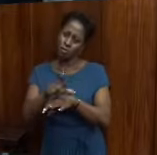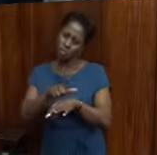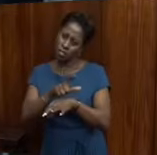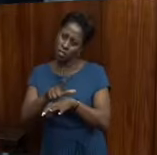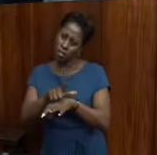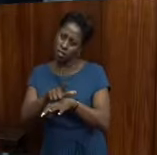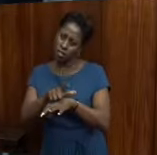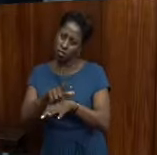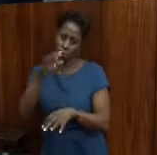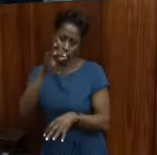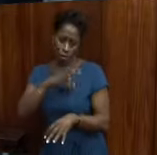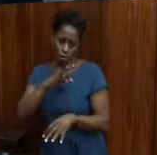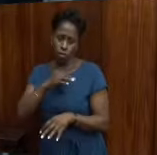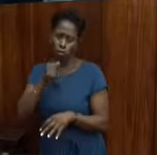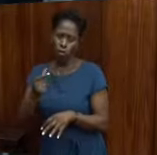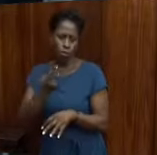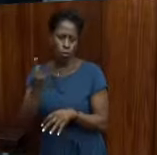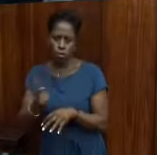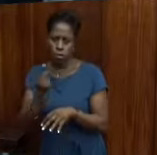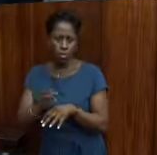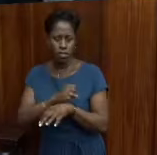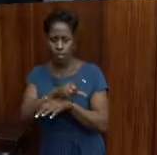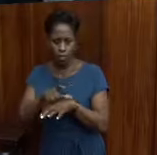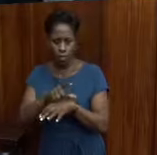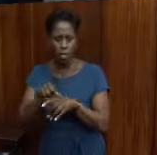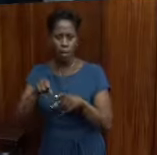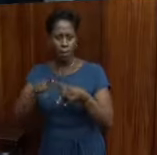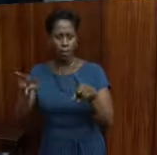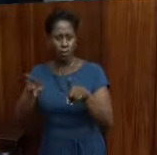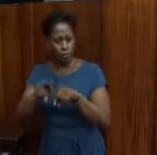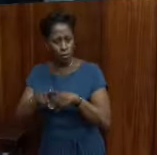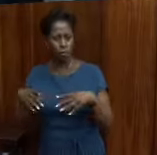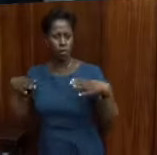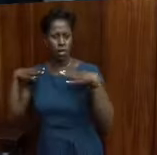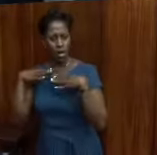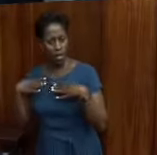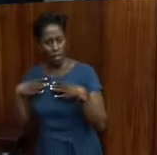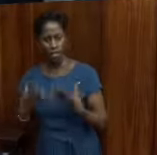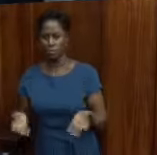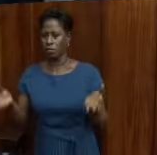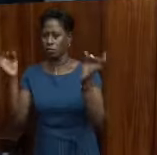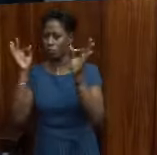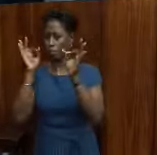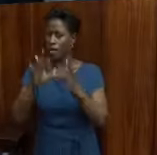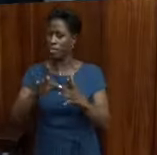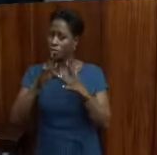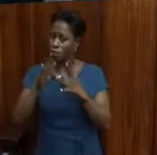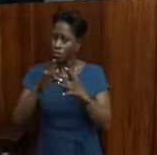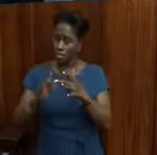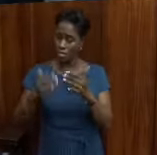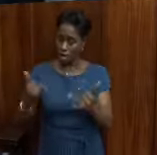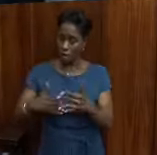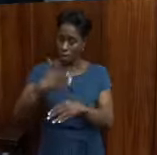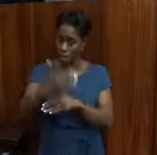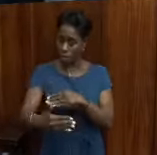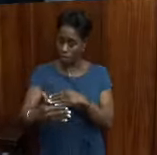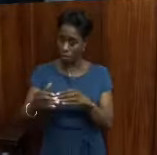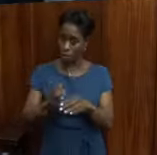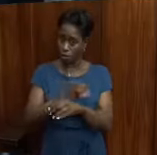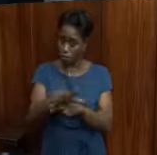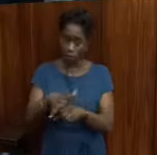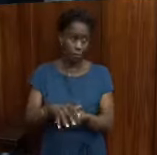but directly impact local lives and livelihoods, particularly in the post-COVID recovery era. In this regard,